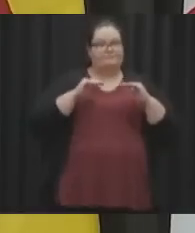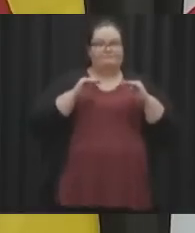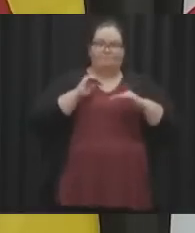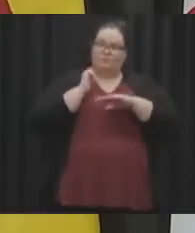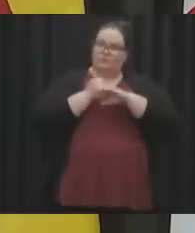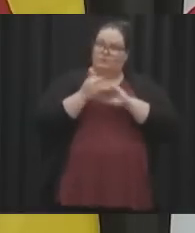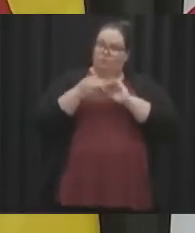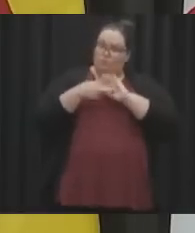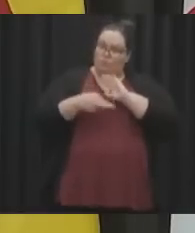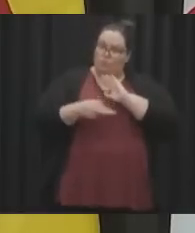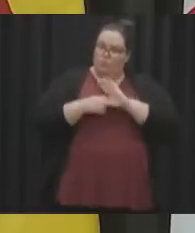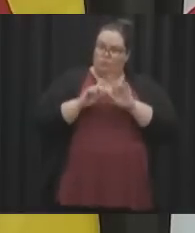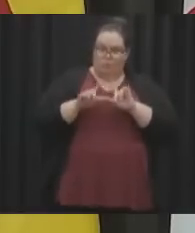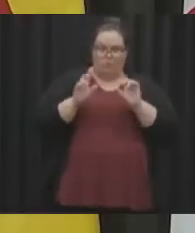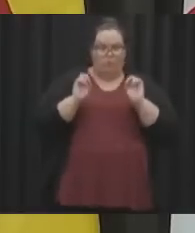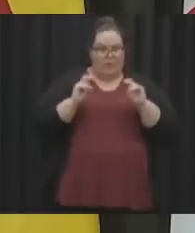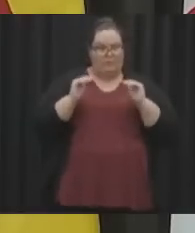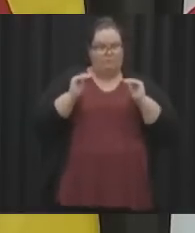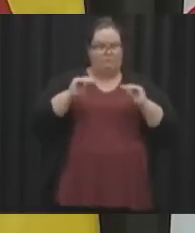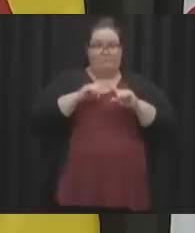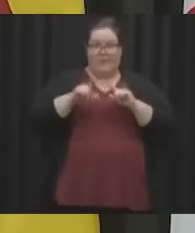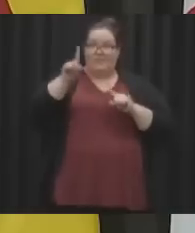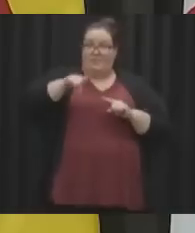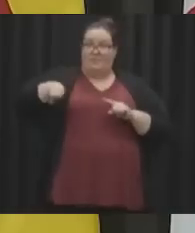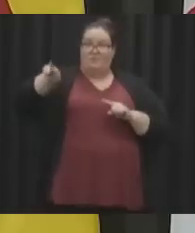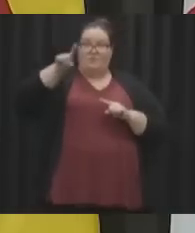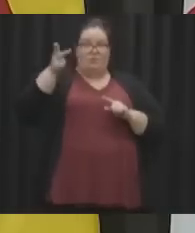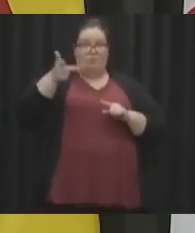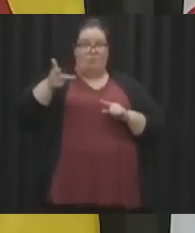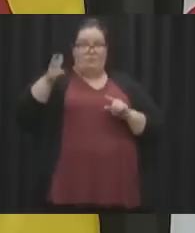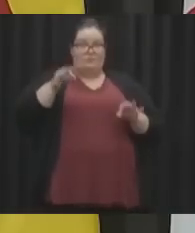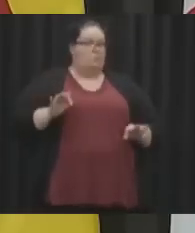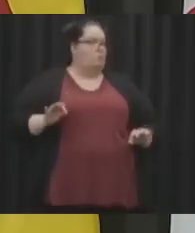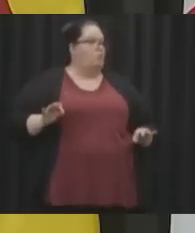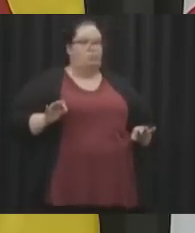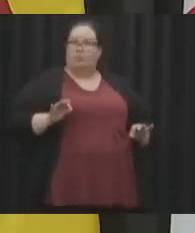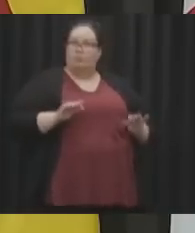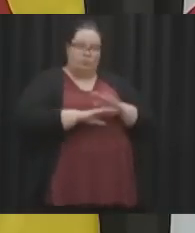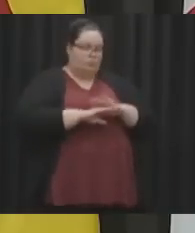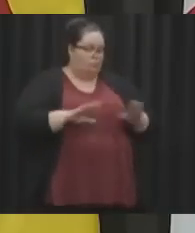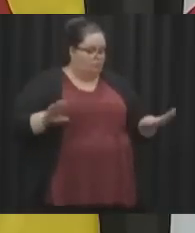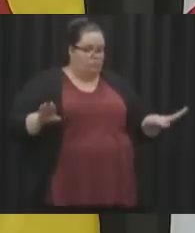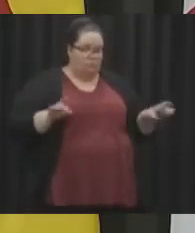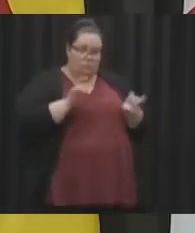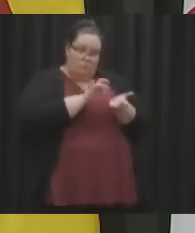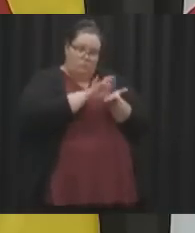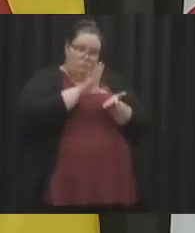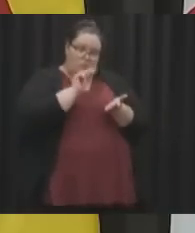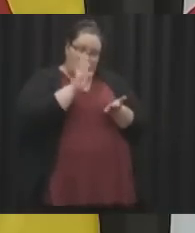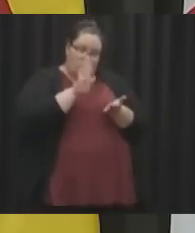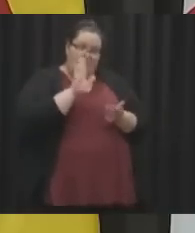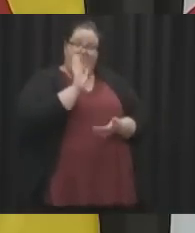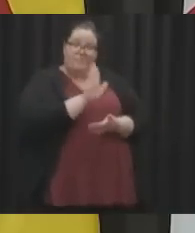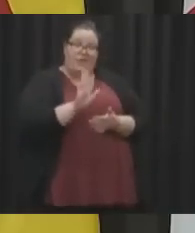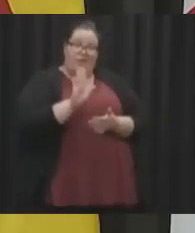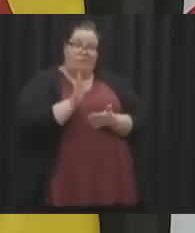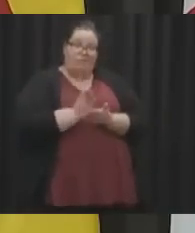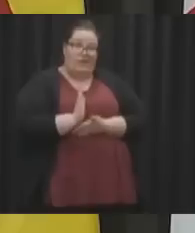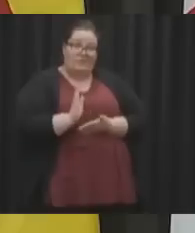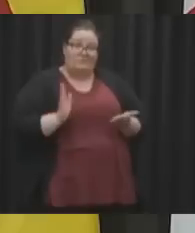follow-up? Yes. Ruby Nepal, Radio Canada. Bonjour, Bruce. Merci beaucoup. Alors, ma question